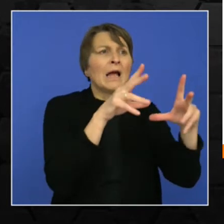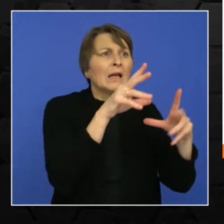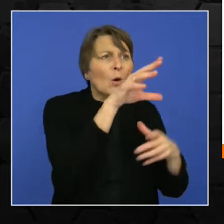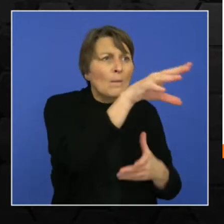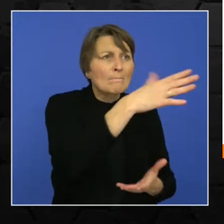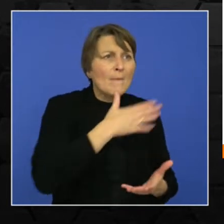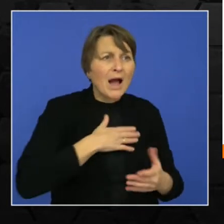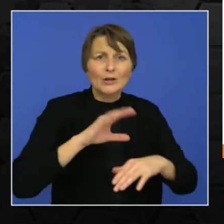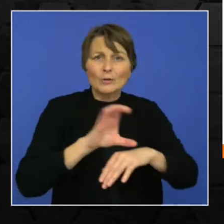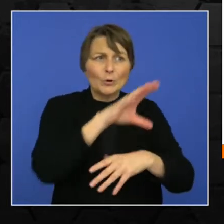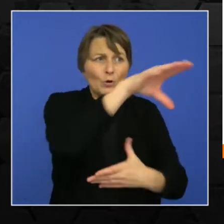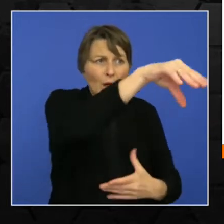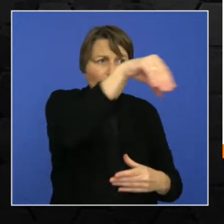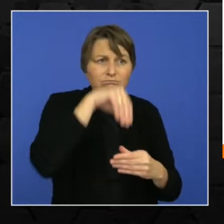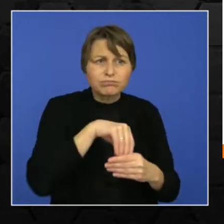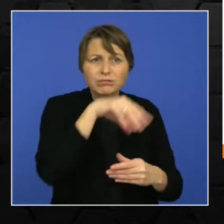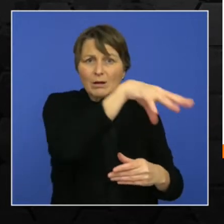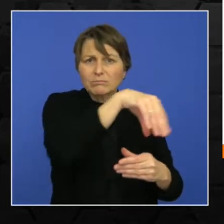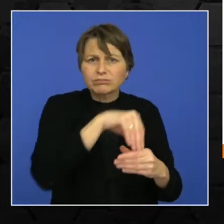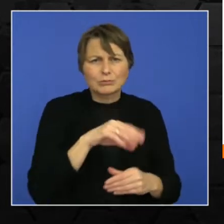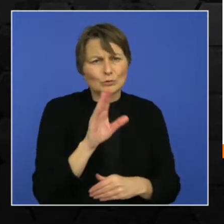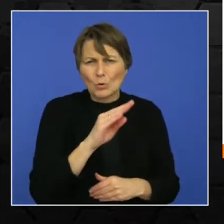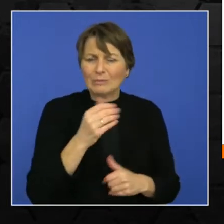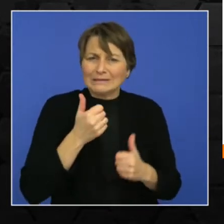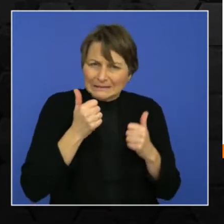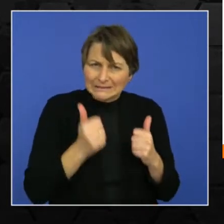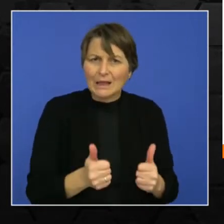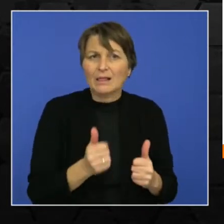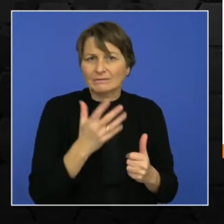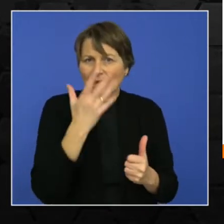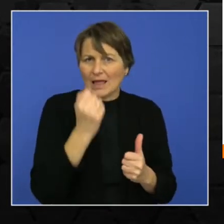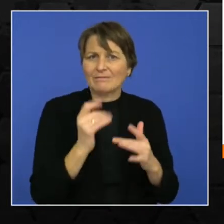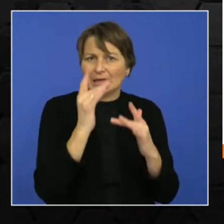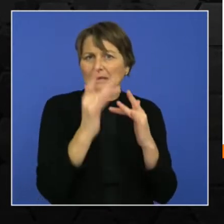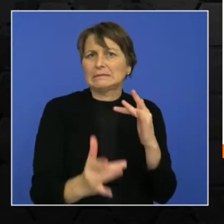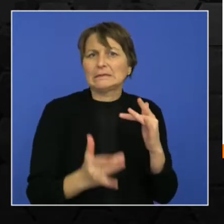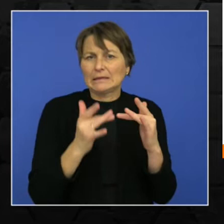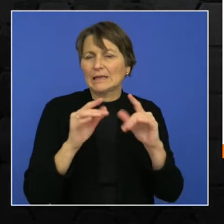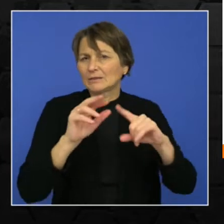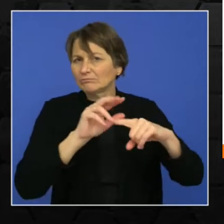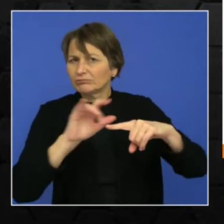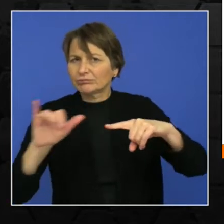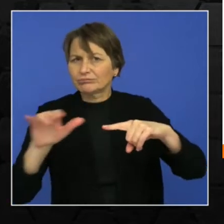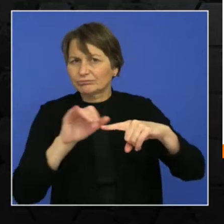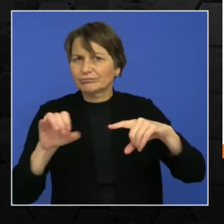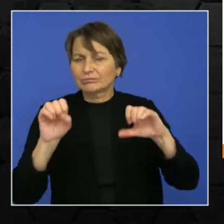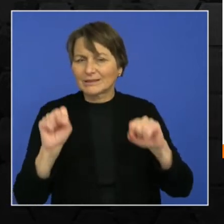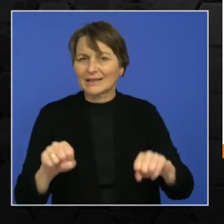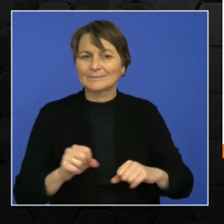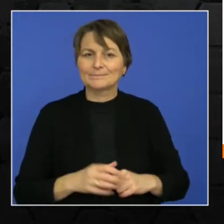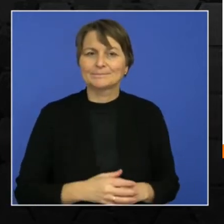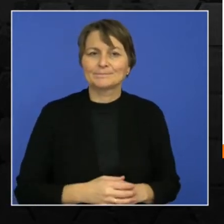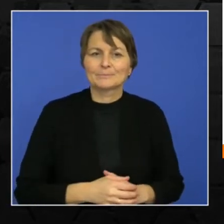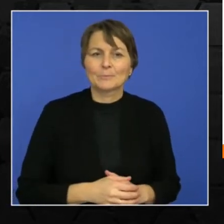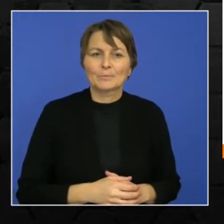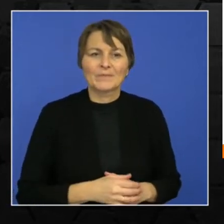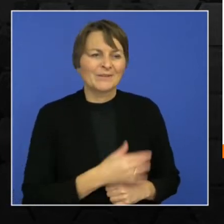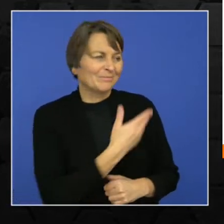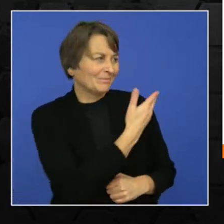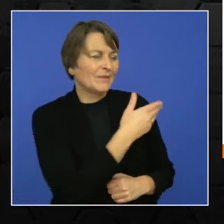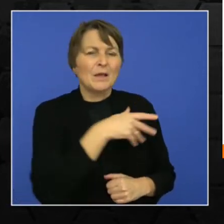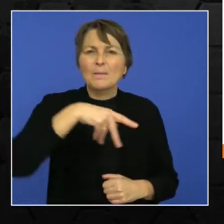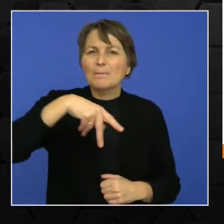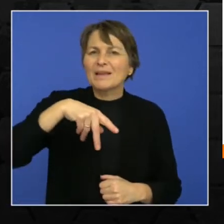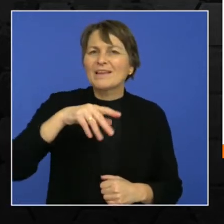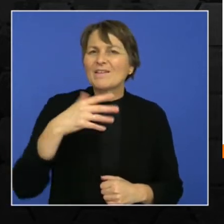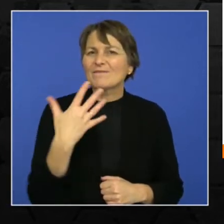anything. Just add CDN file to it and you can do awesome stuff. Again, I'm using p5.js. Why I'm using here? Because